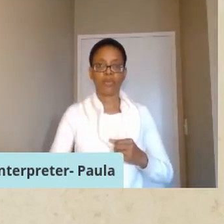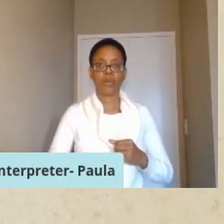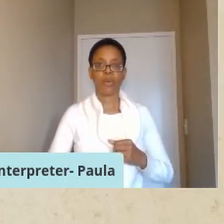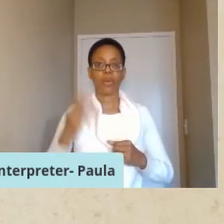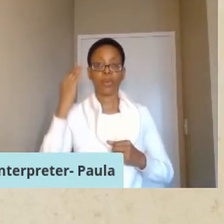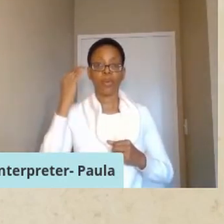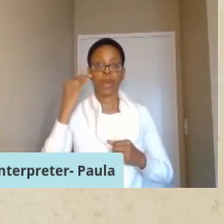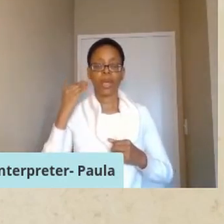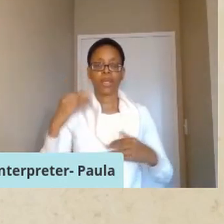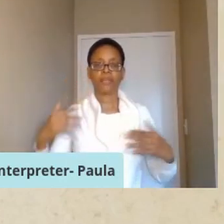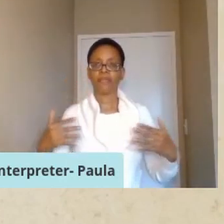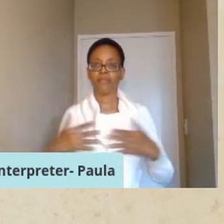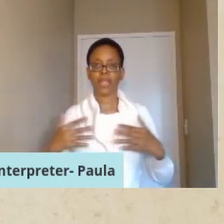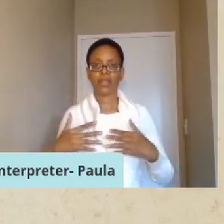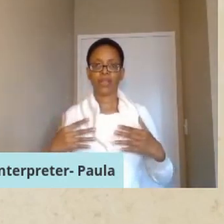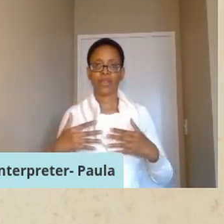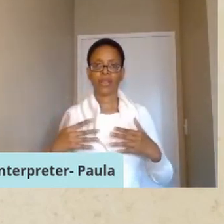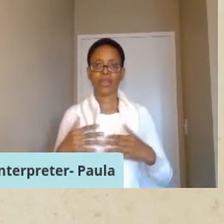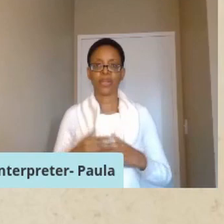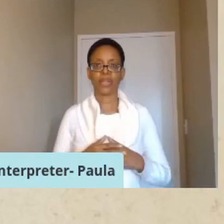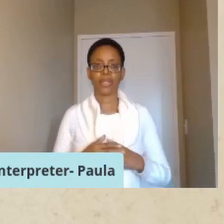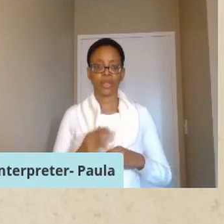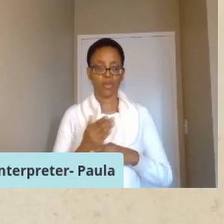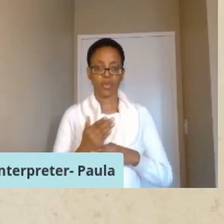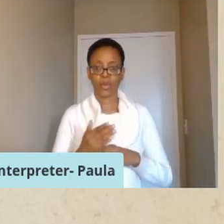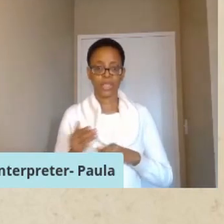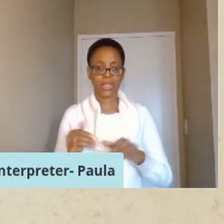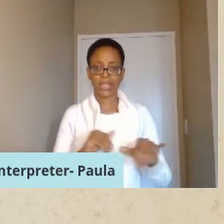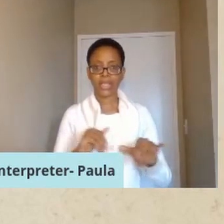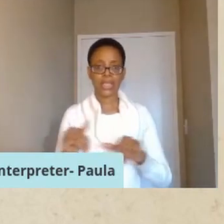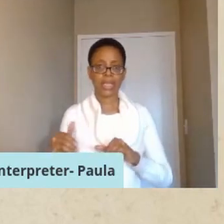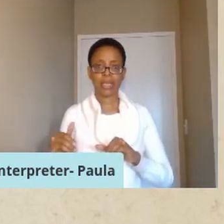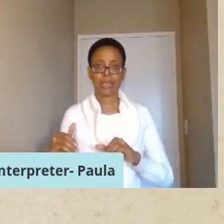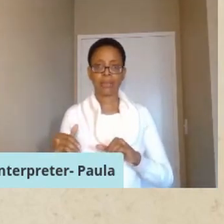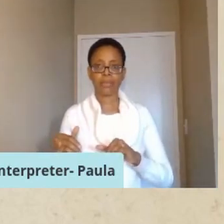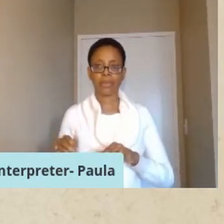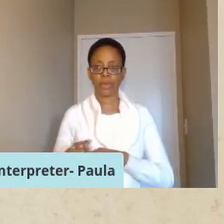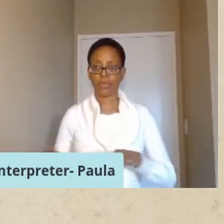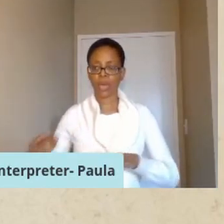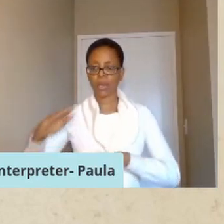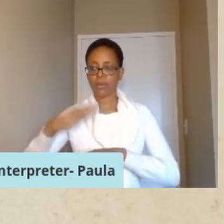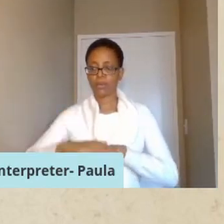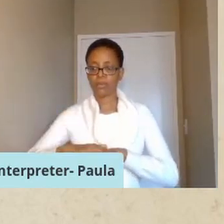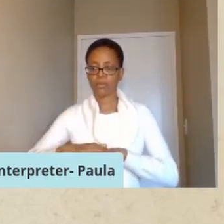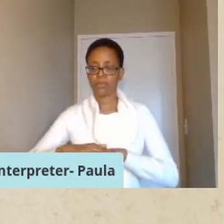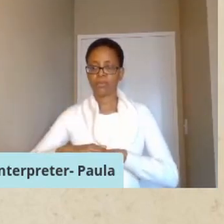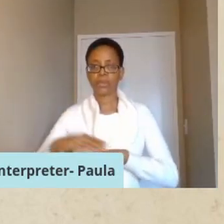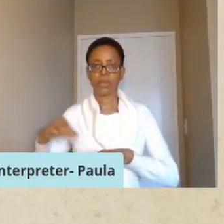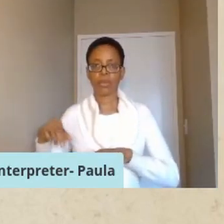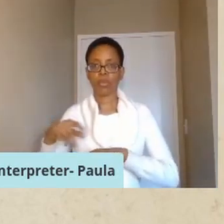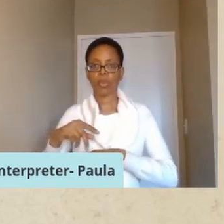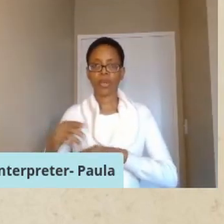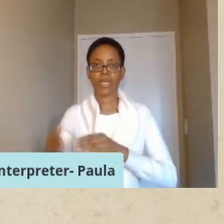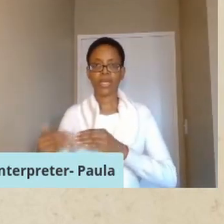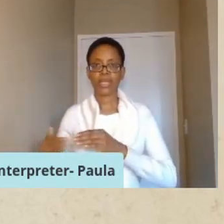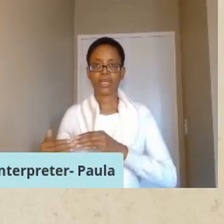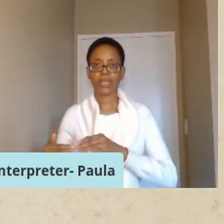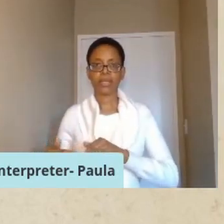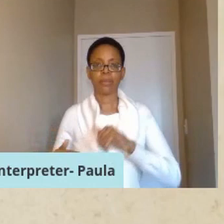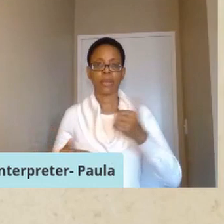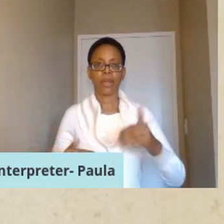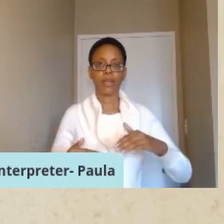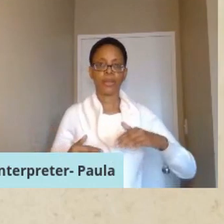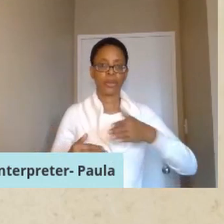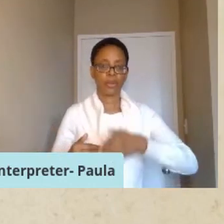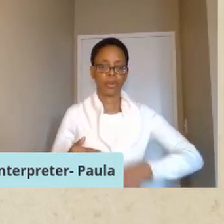because of the fear. It's the same, plank of wood. One of them is on the ground in the streets, easily everyone can walk on it. But when you put